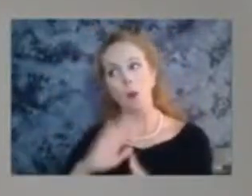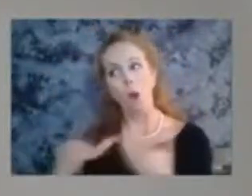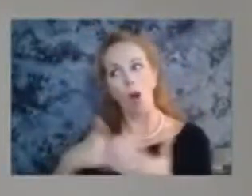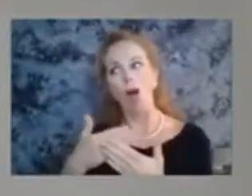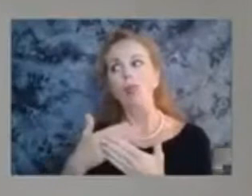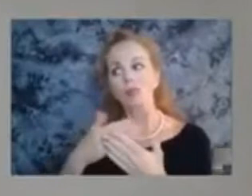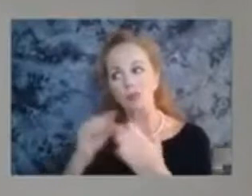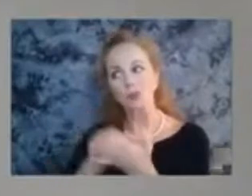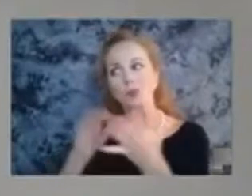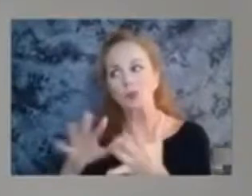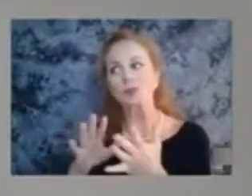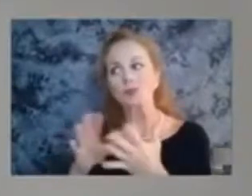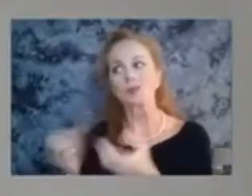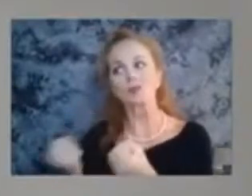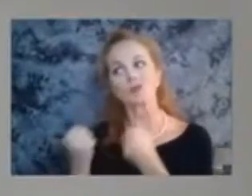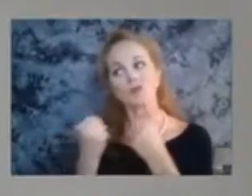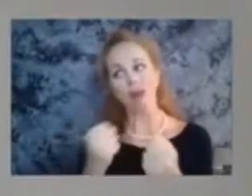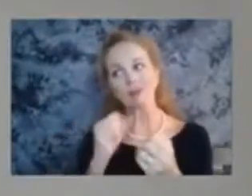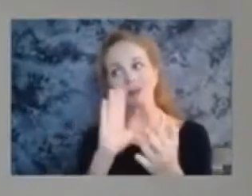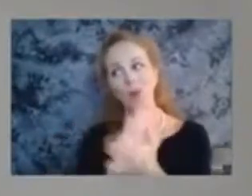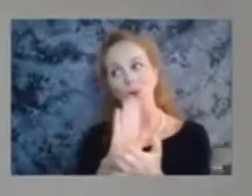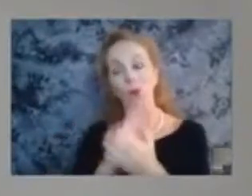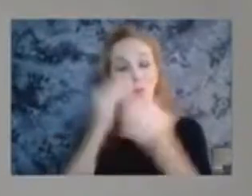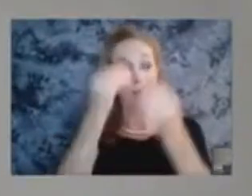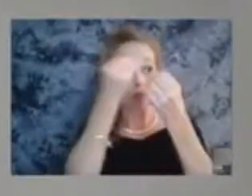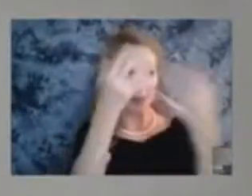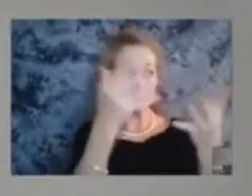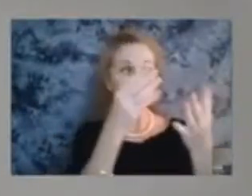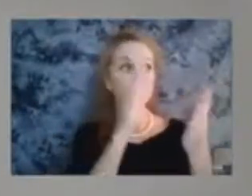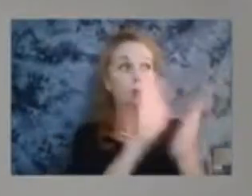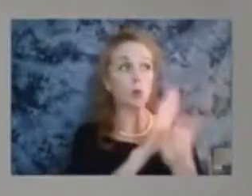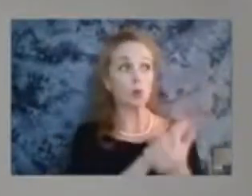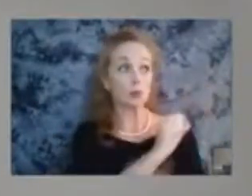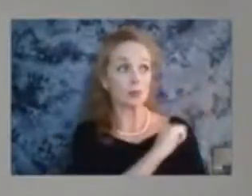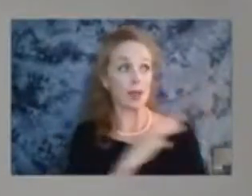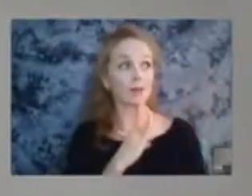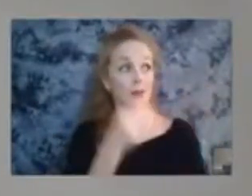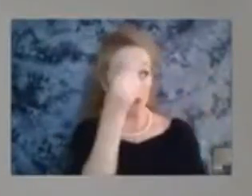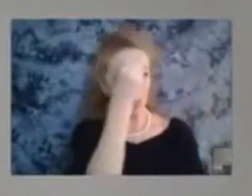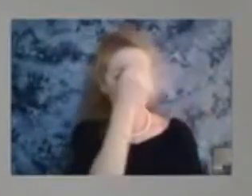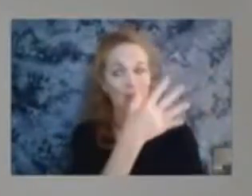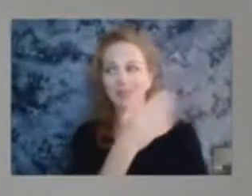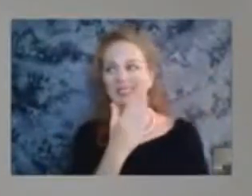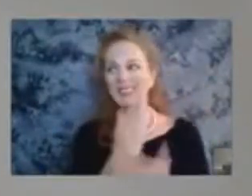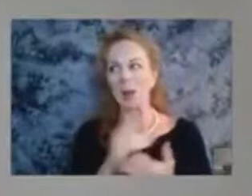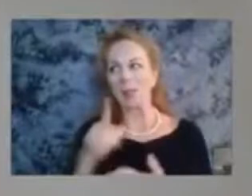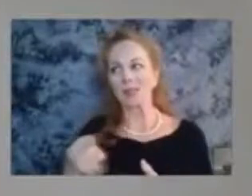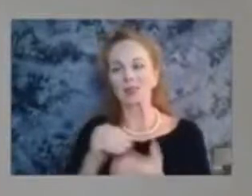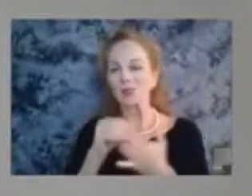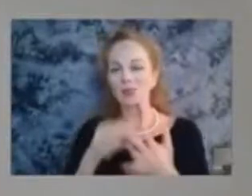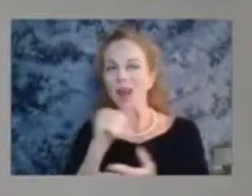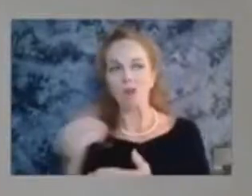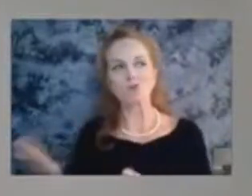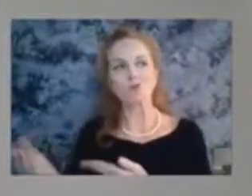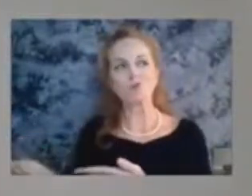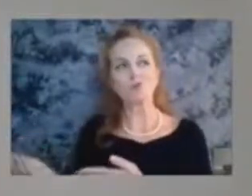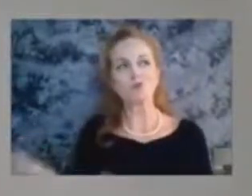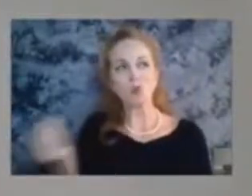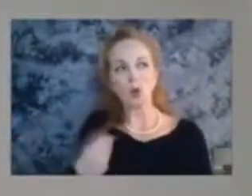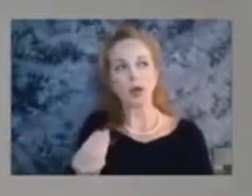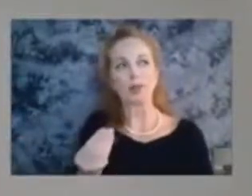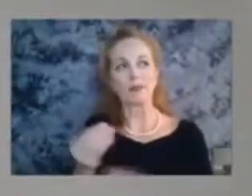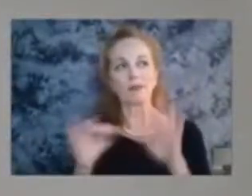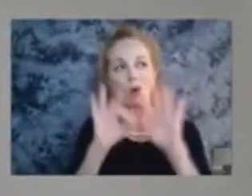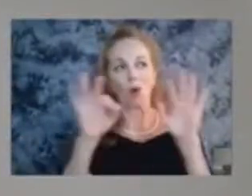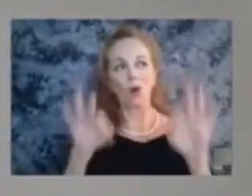schoolhouse, and we'll let school administrators know, hey, we had a couple of kids here that didn't bring their forms, and we'll make sure that they get them properly filled out